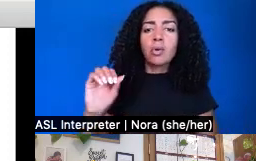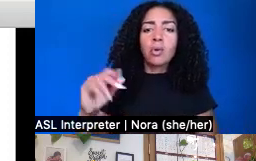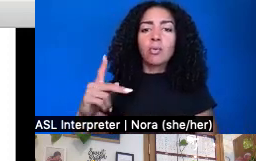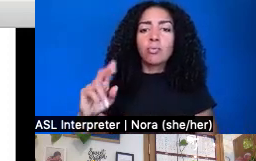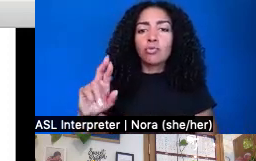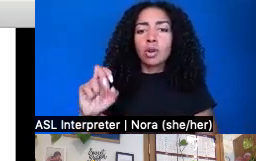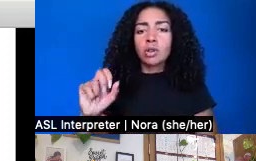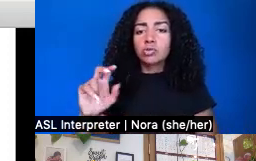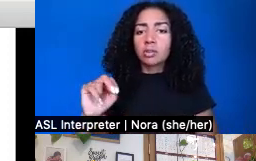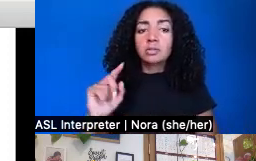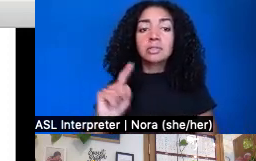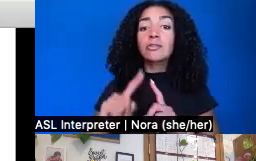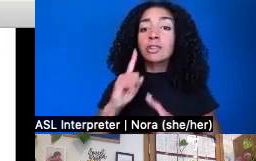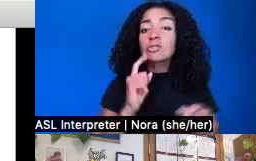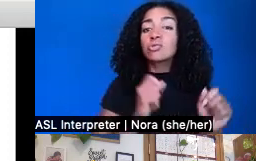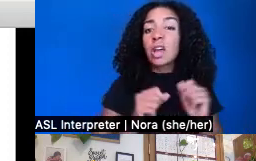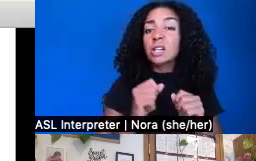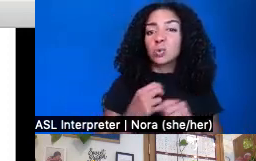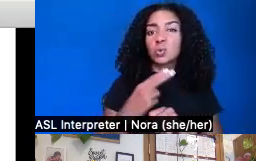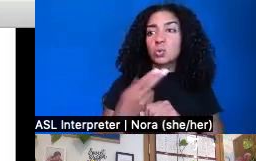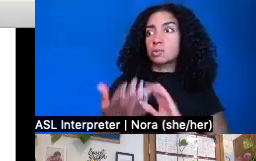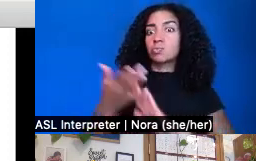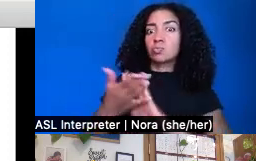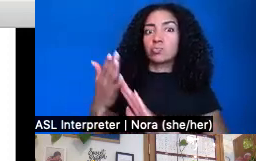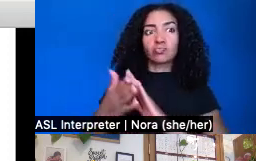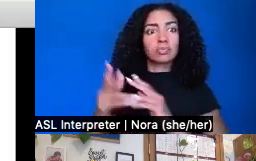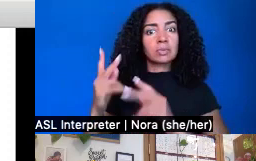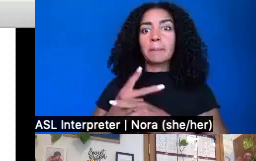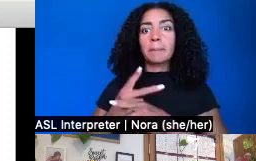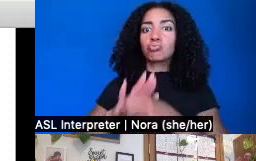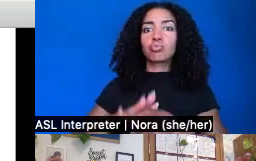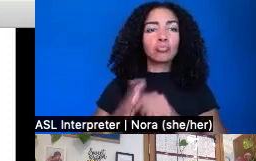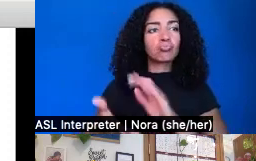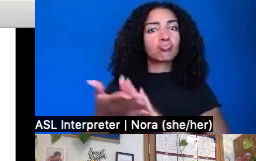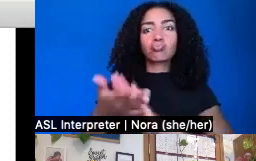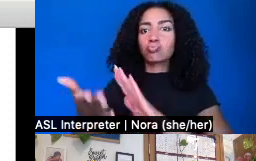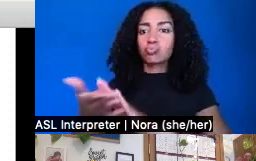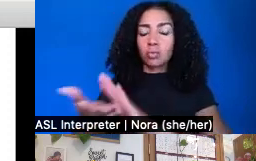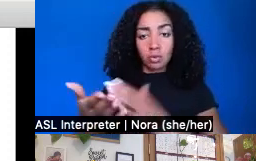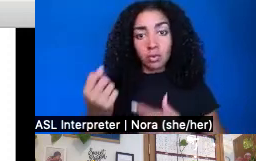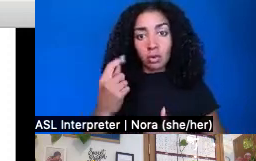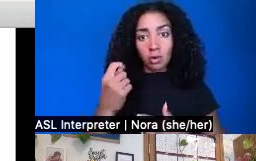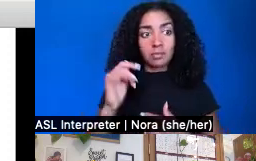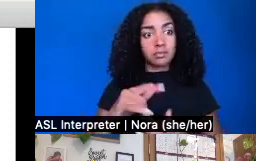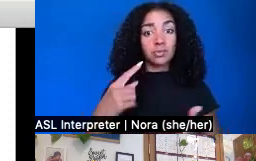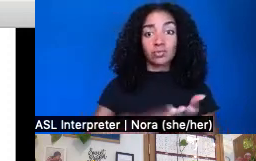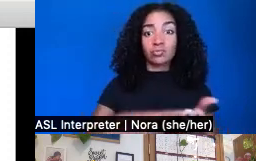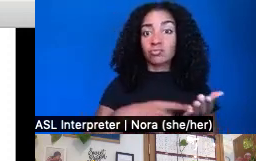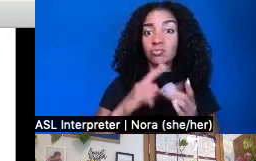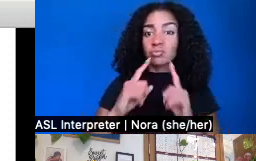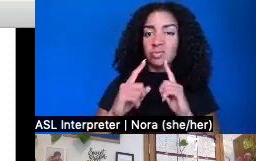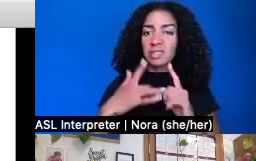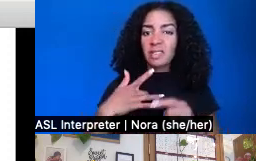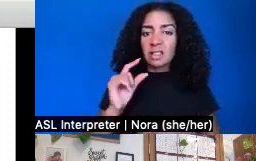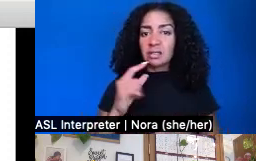oppression. And it can get a little, I don't know, a little sensitive, right? Because we're talking